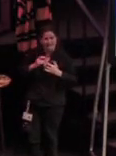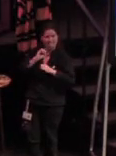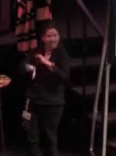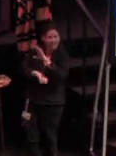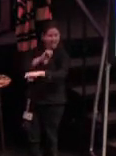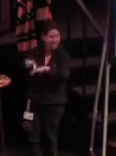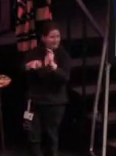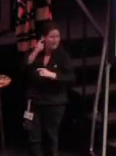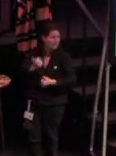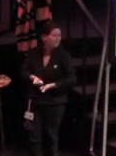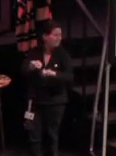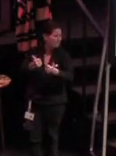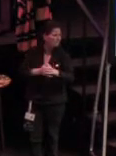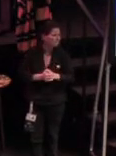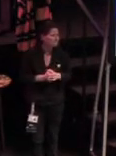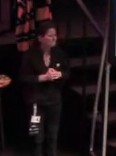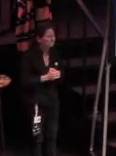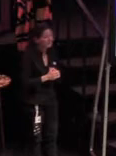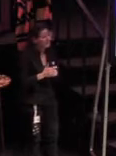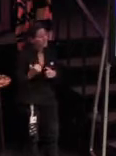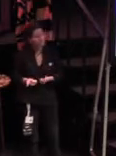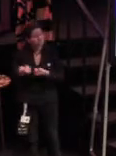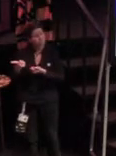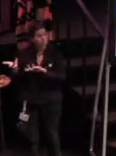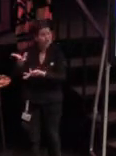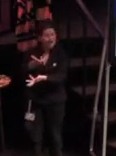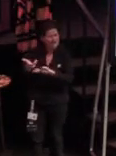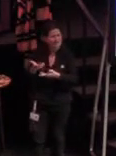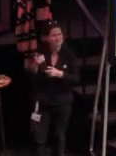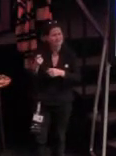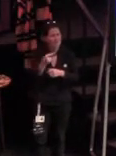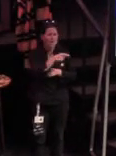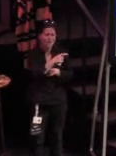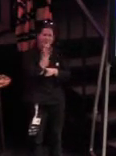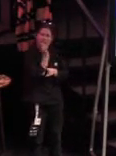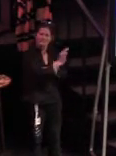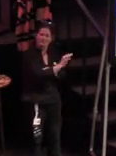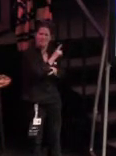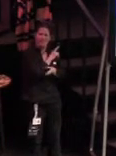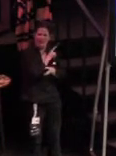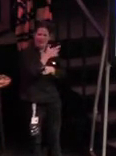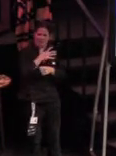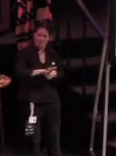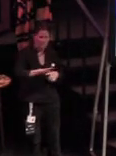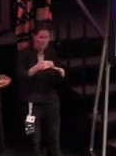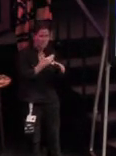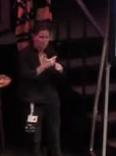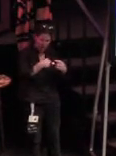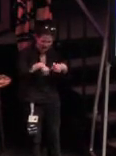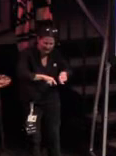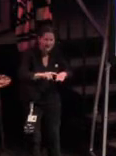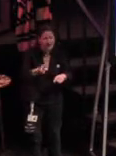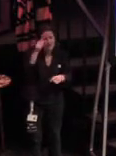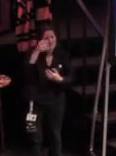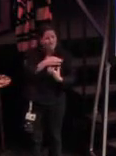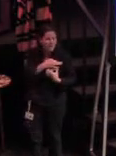And, you know, I know it was a really good chat. And they said to me, okay, so why do you want to work here? Other than the fact you really fall in love with theatre, is there anything else that's compelled